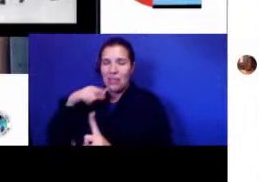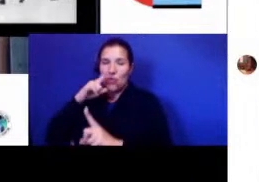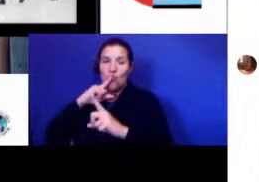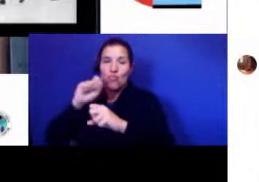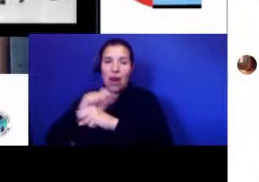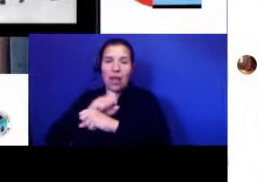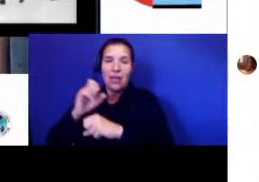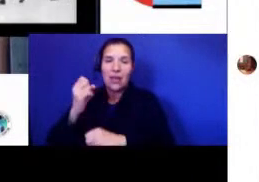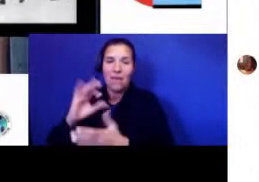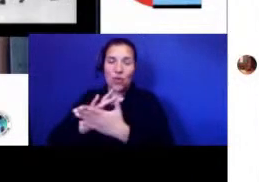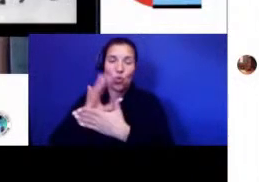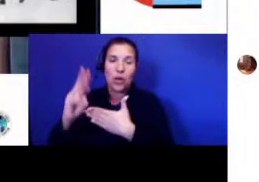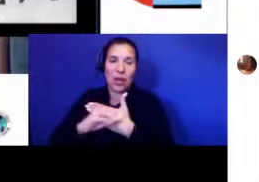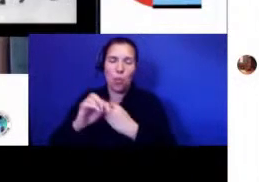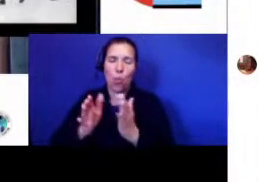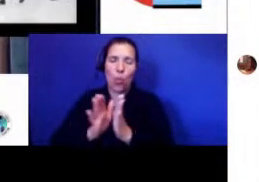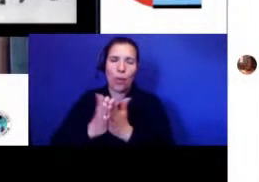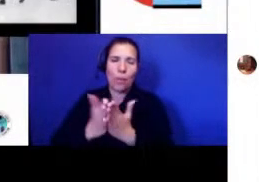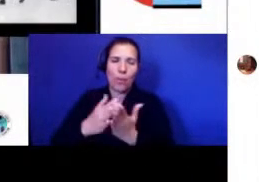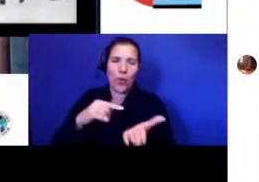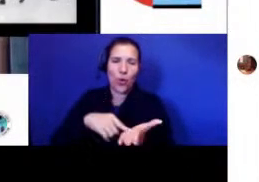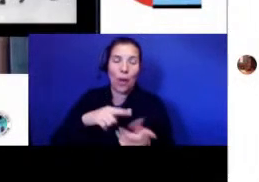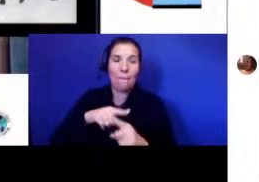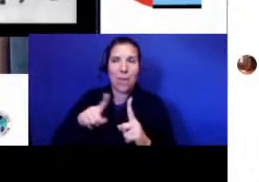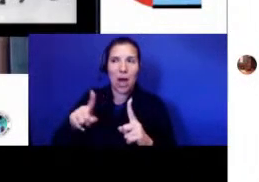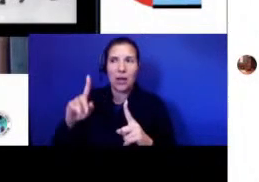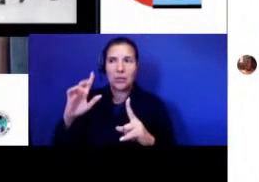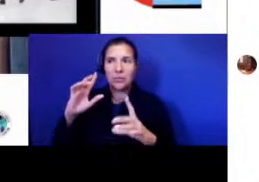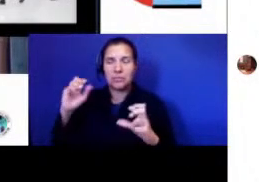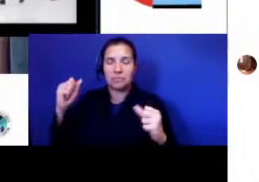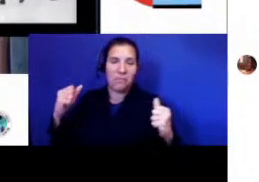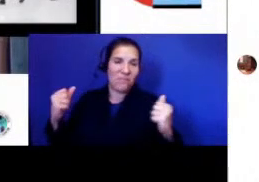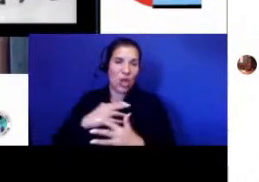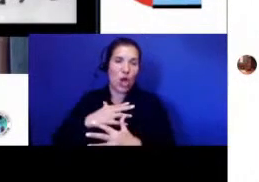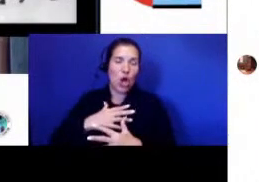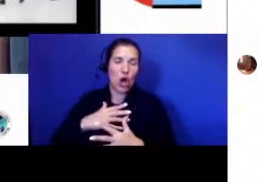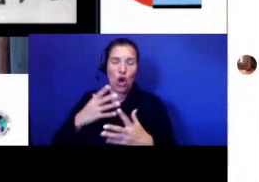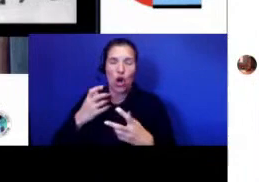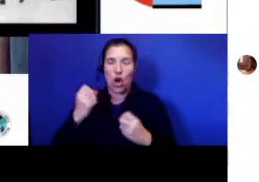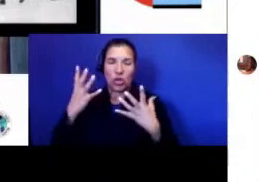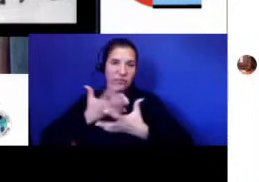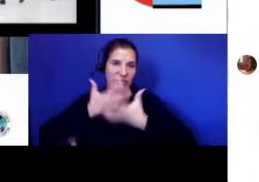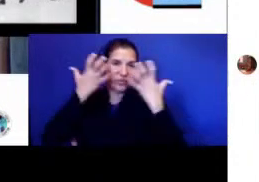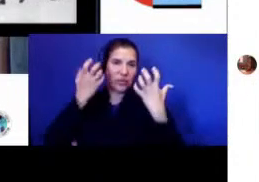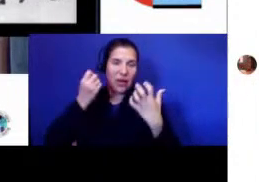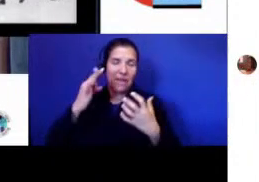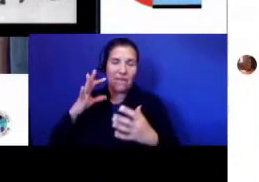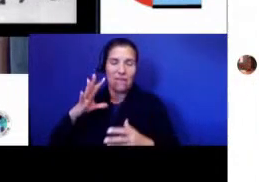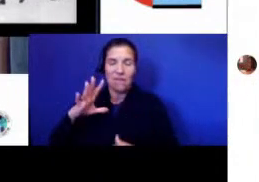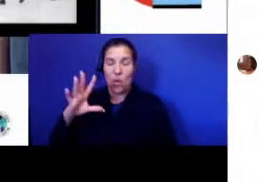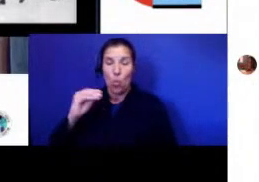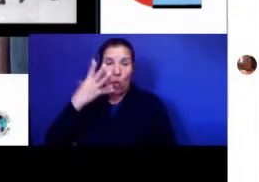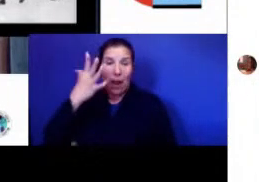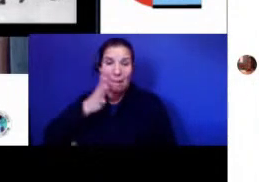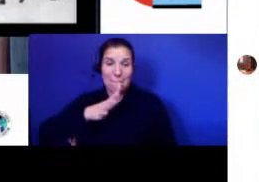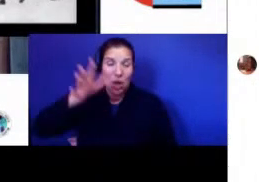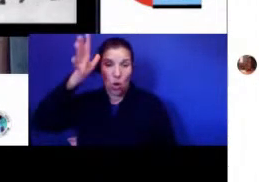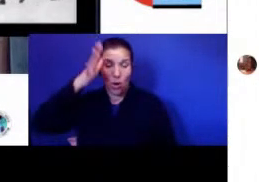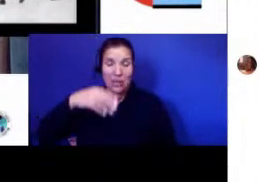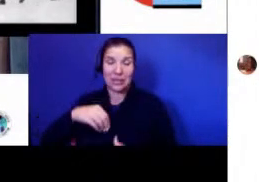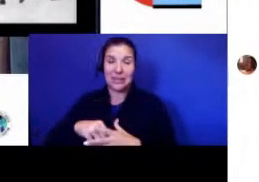curricular or textbook content, but the outrage and fear of paranoid white parents. In Kanawha County, West Virginia